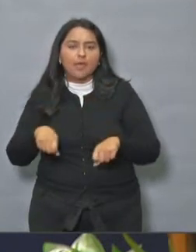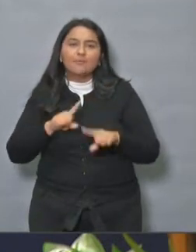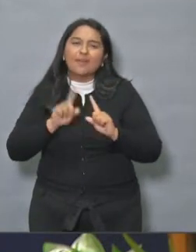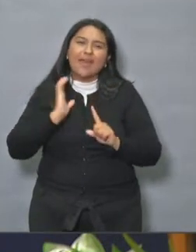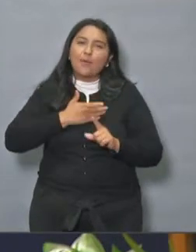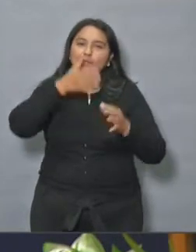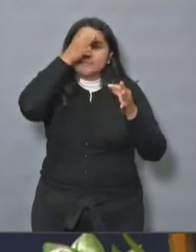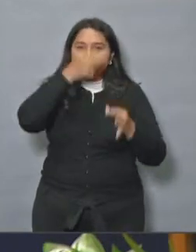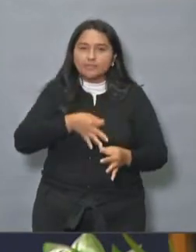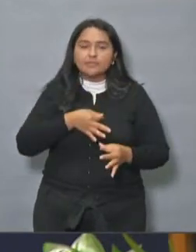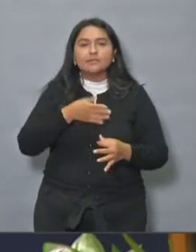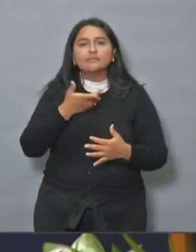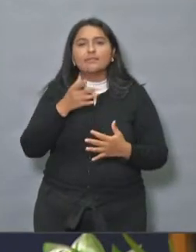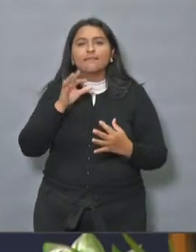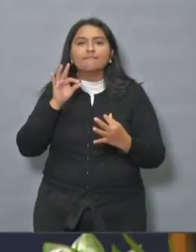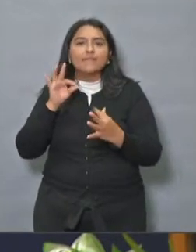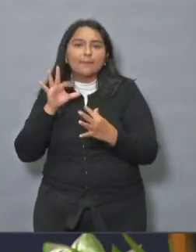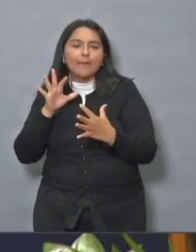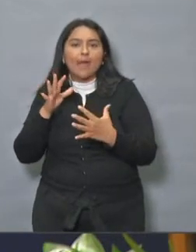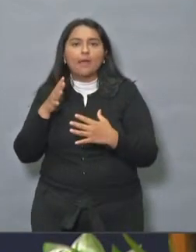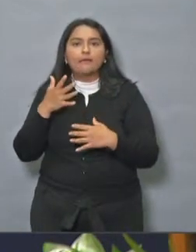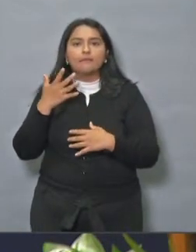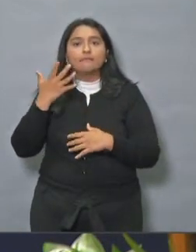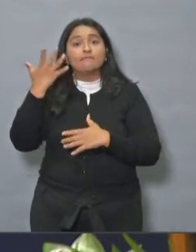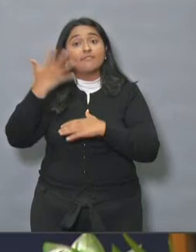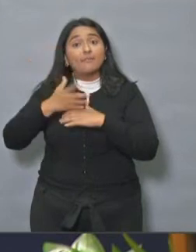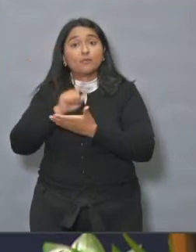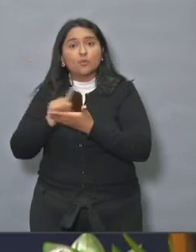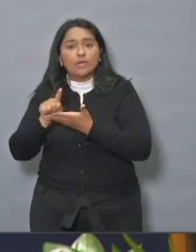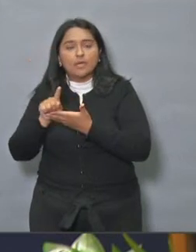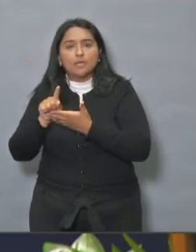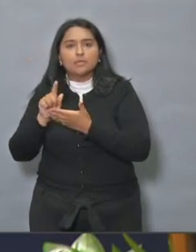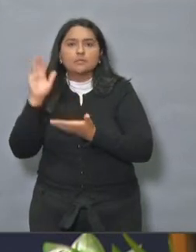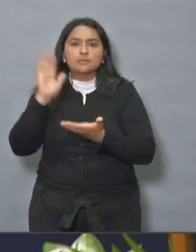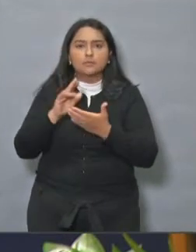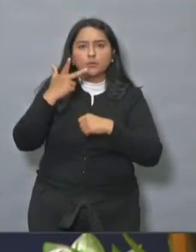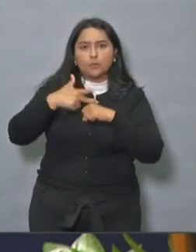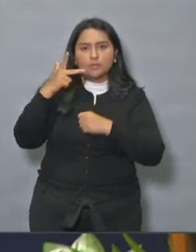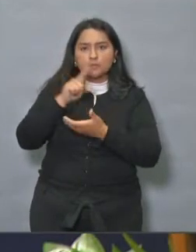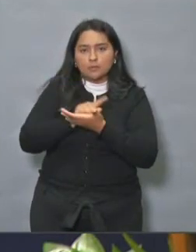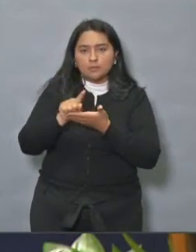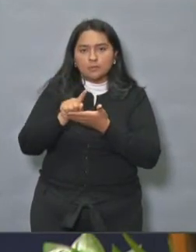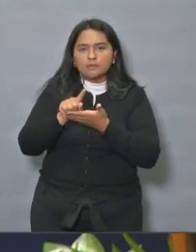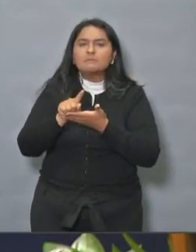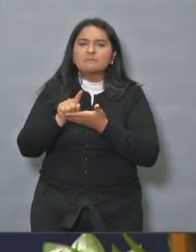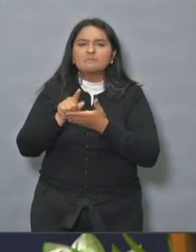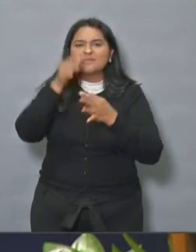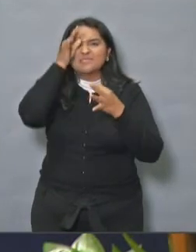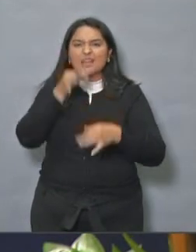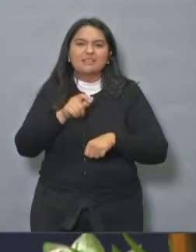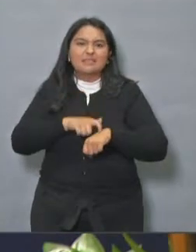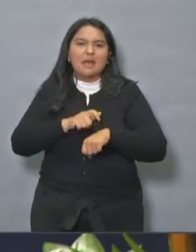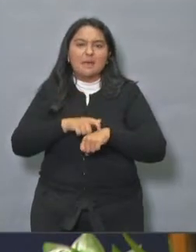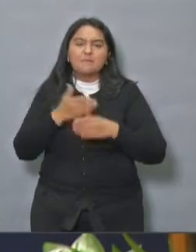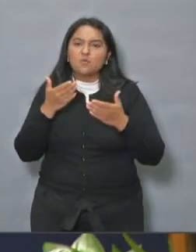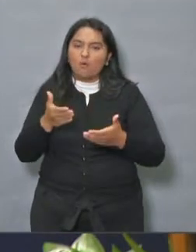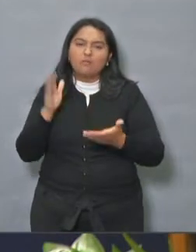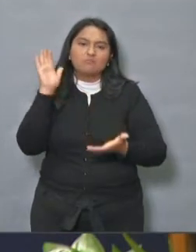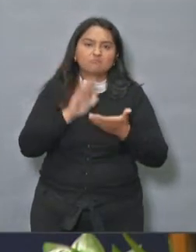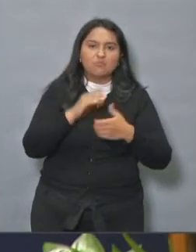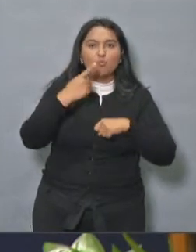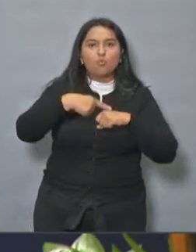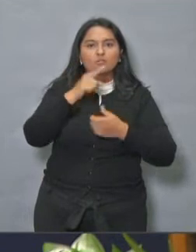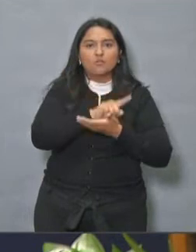got feedback stating that we went from 5 to 3, and we felt that it was time now to limit it to the beginning of the week on